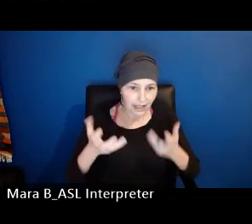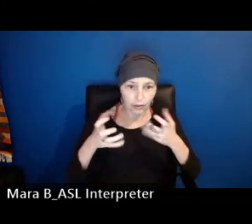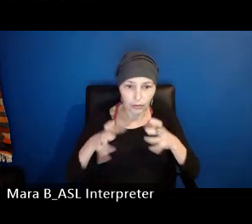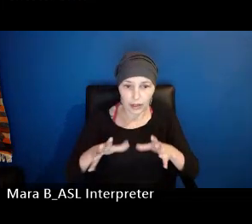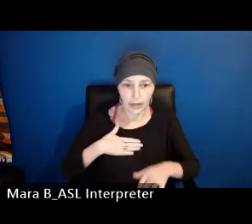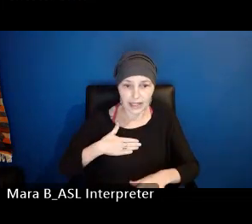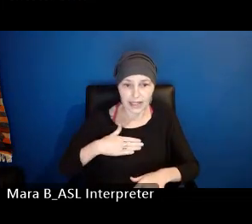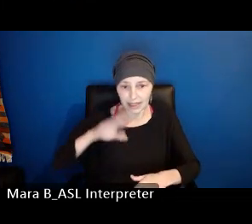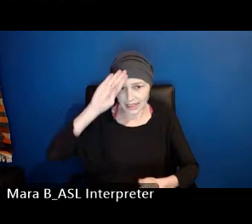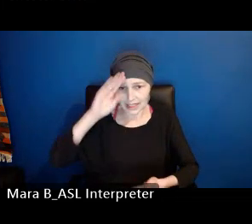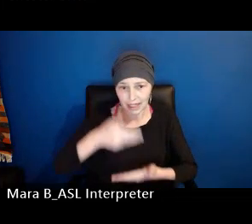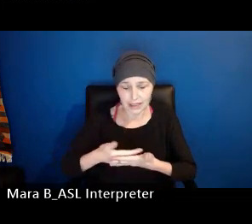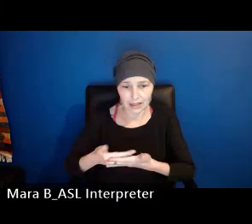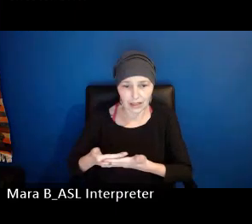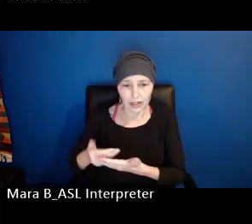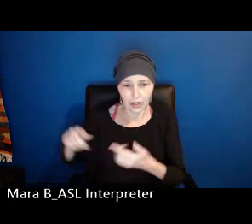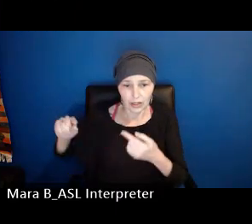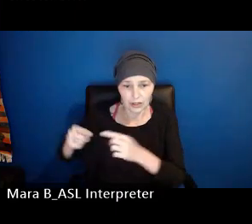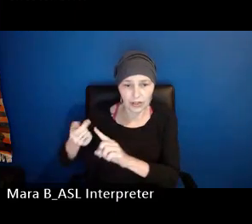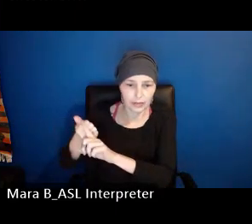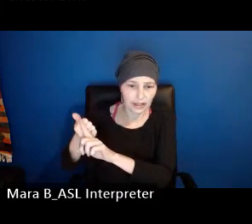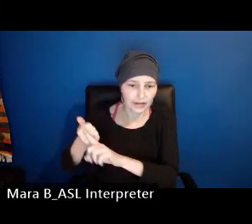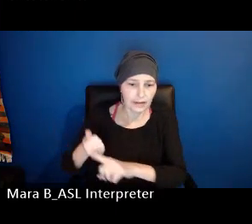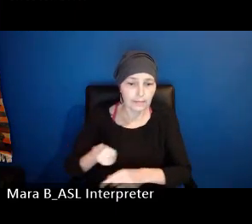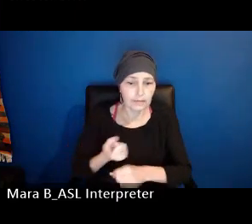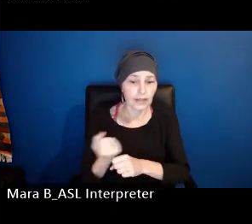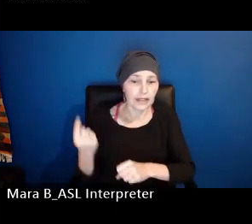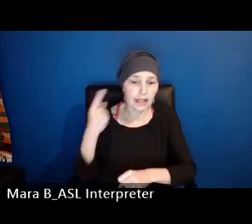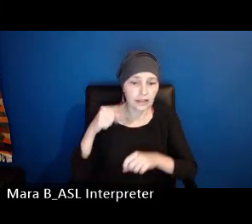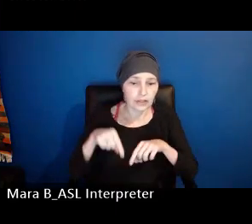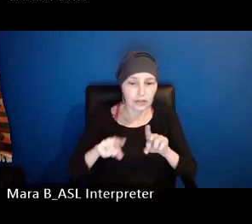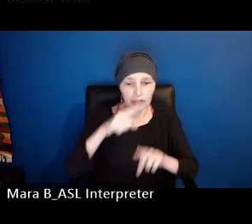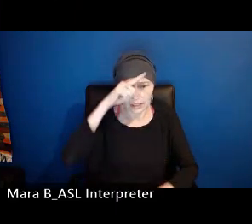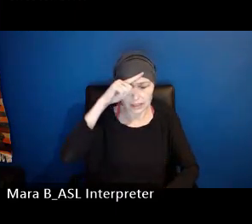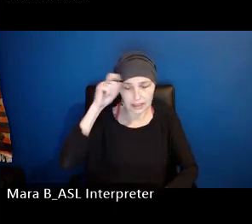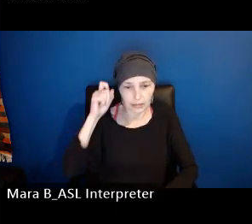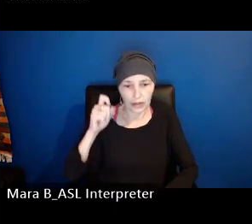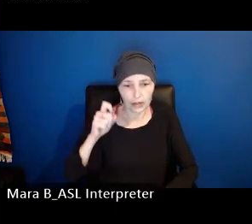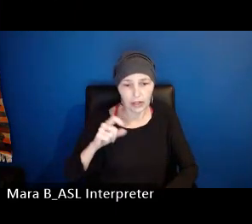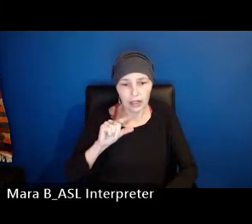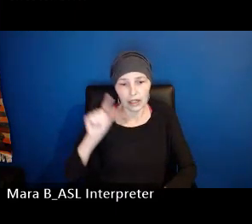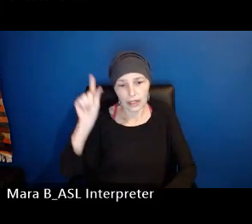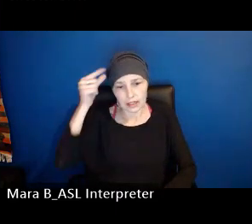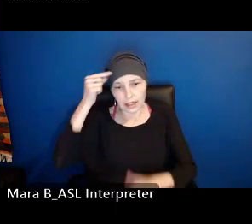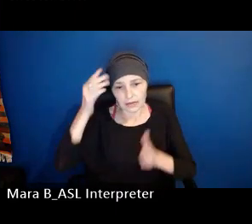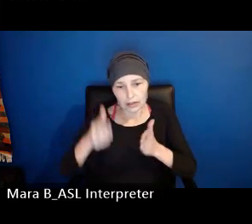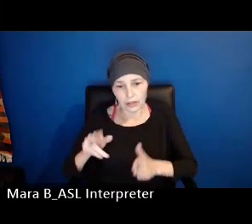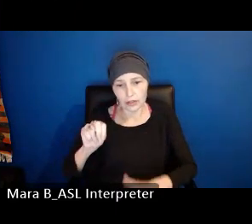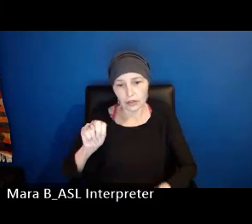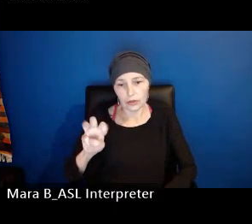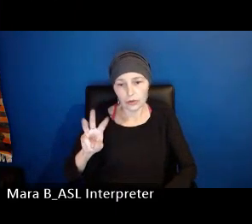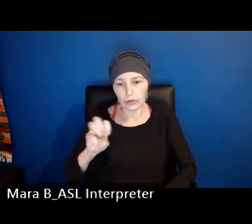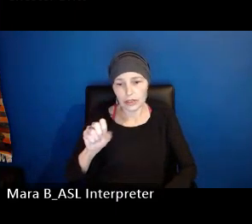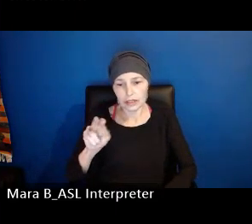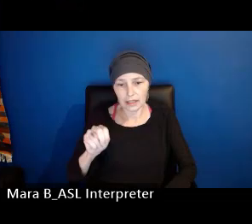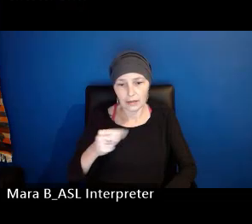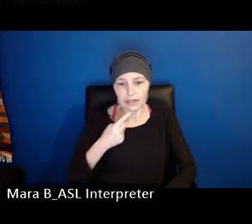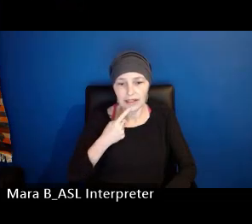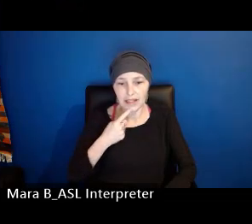last year, if I recall, during summer, Governor Newsom actually came out and told people not to charge their cars